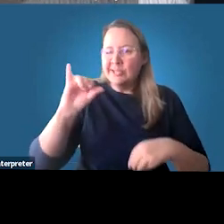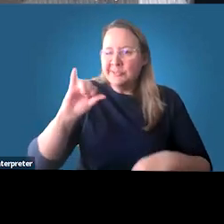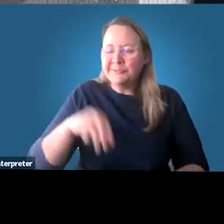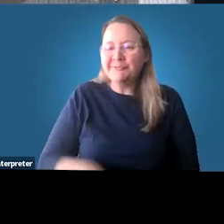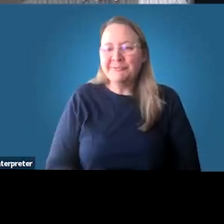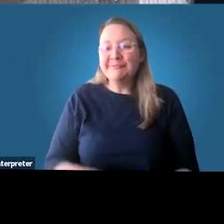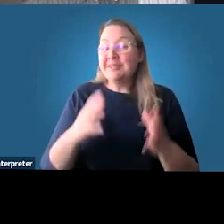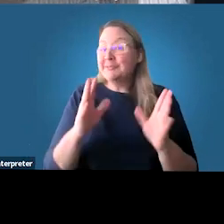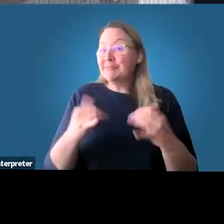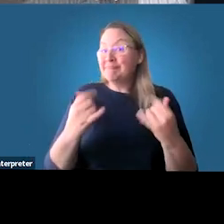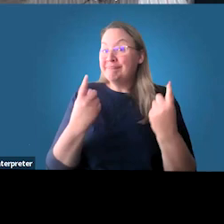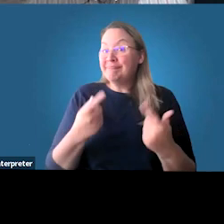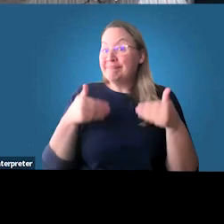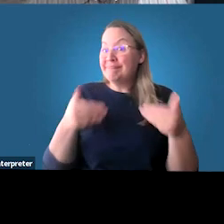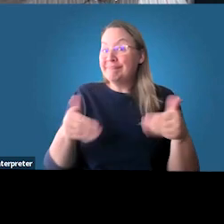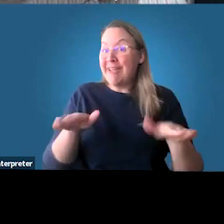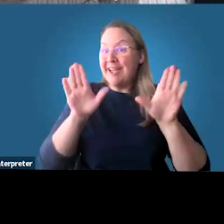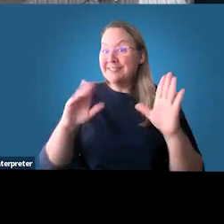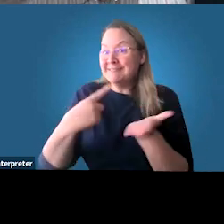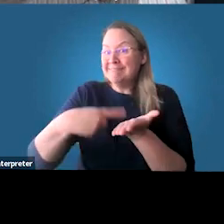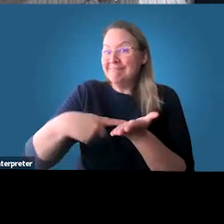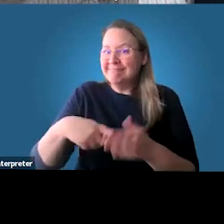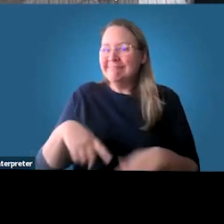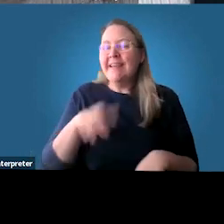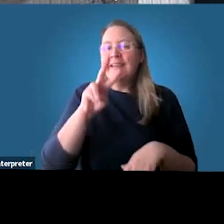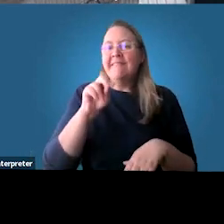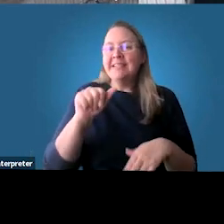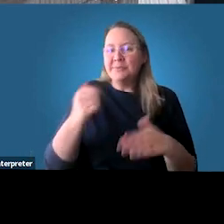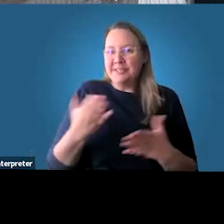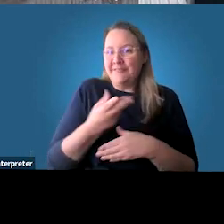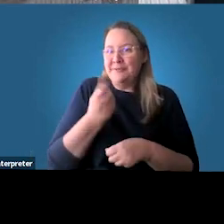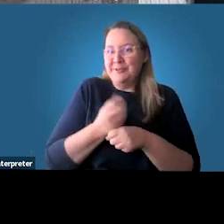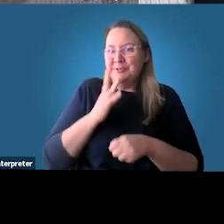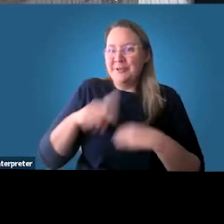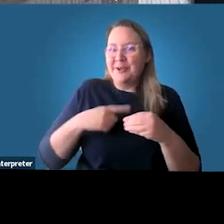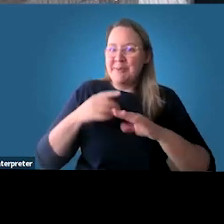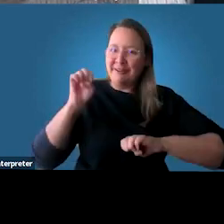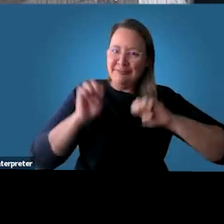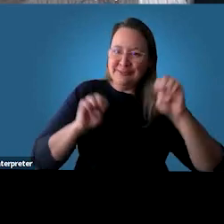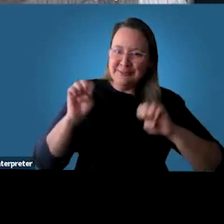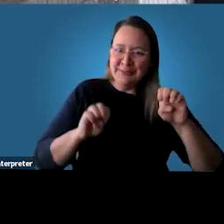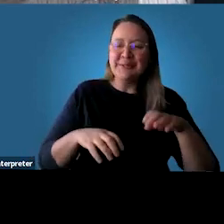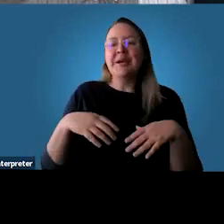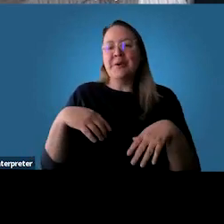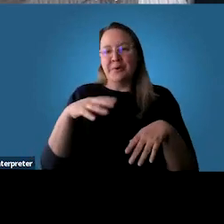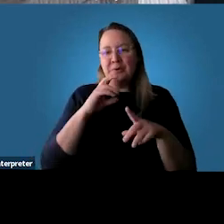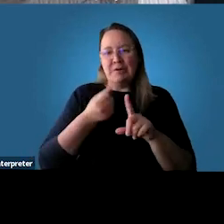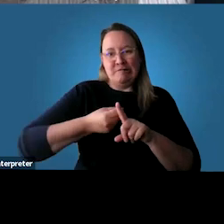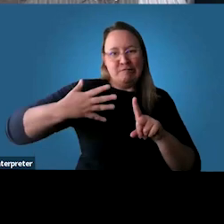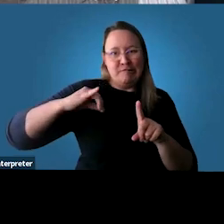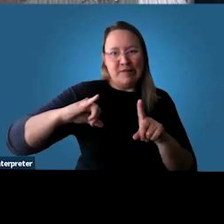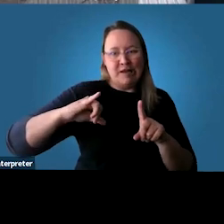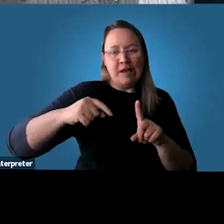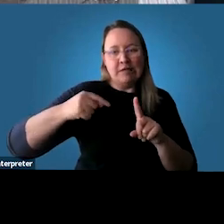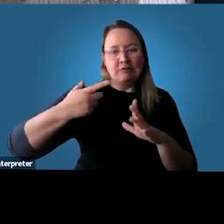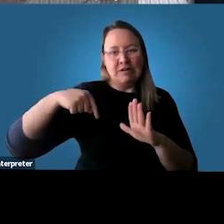And with that, we're in for an excellent session today. Vanessa was actually with us a couple years ago to talk about evaluation. We're going to build off of that session and go a little